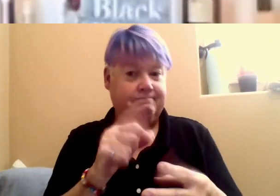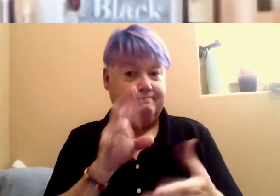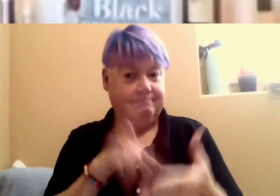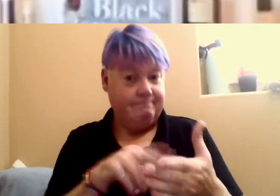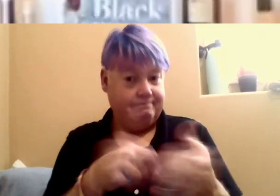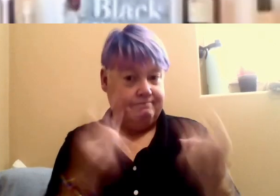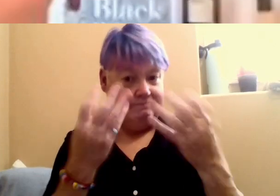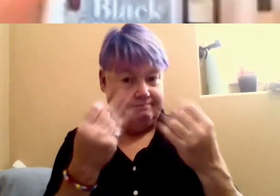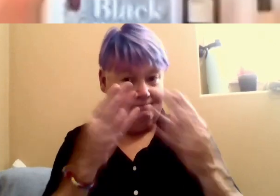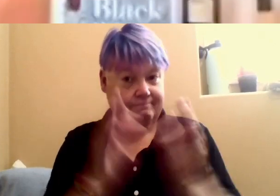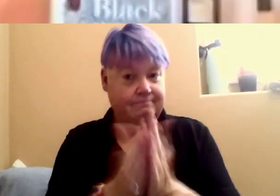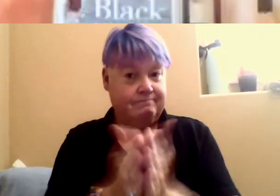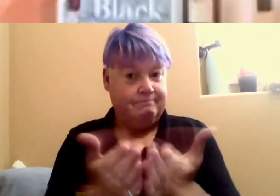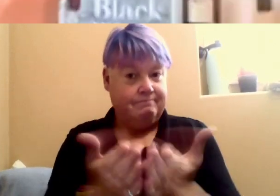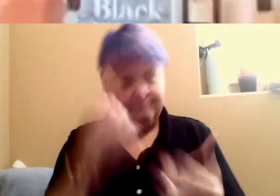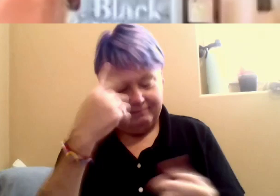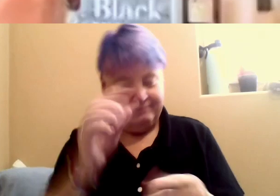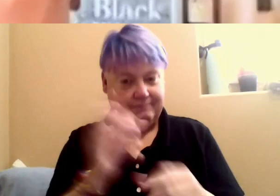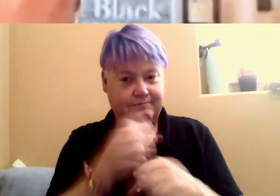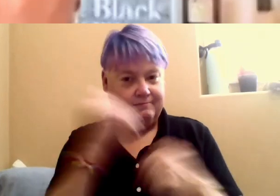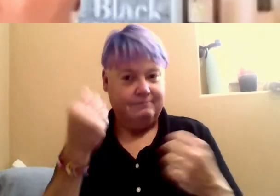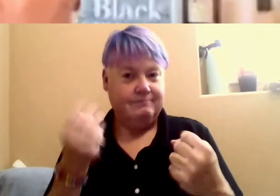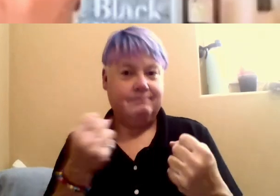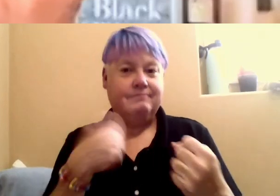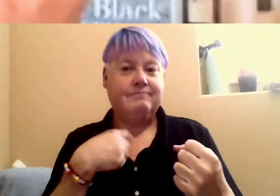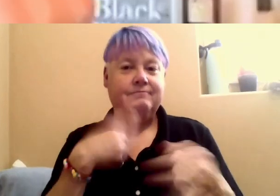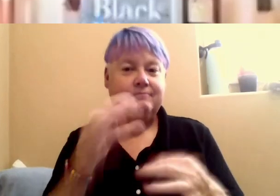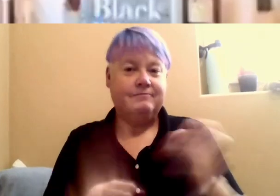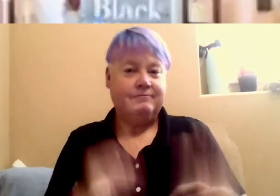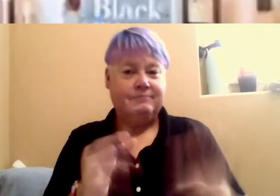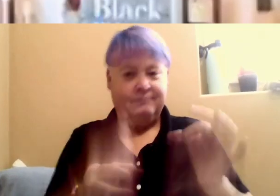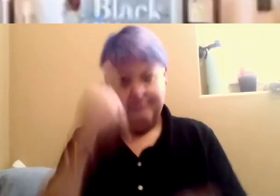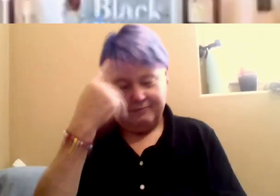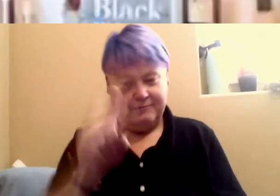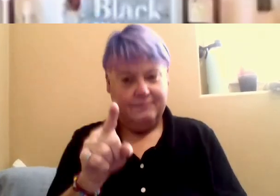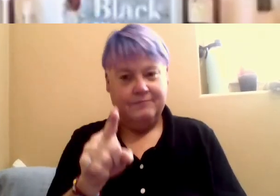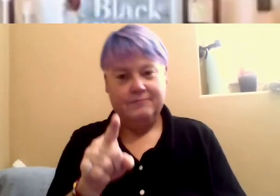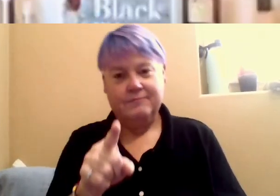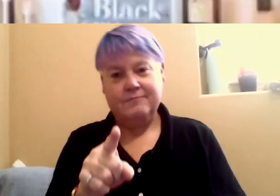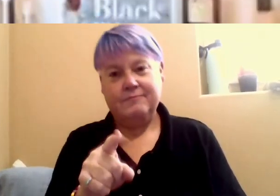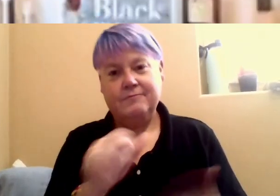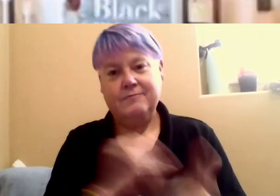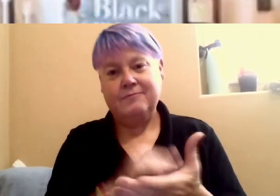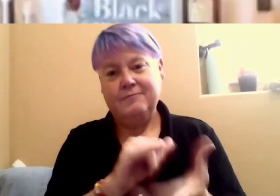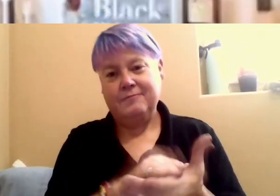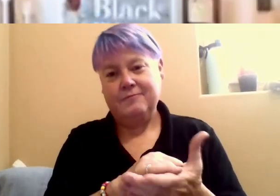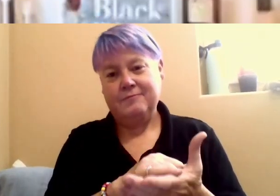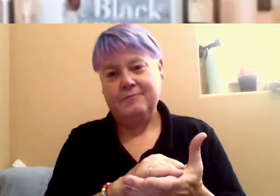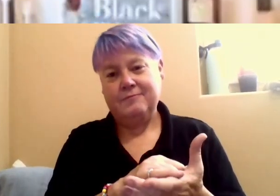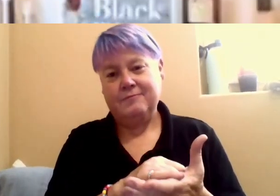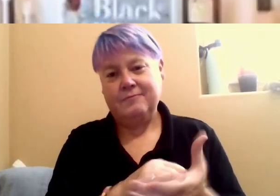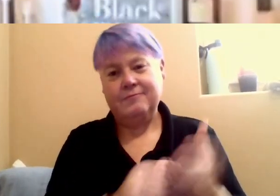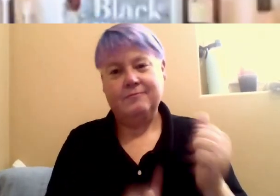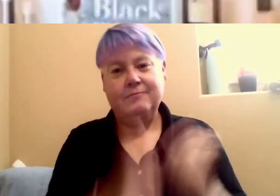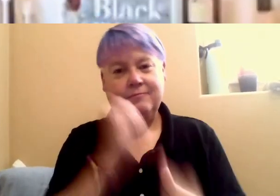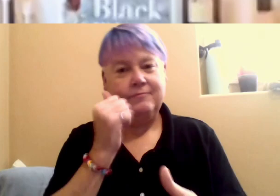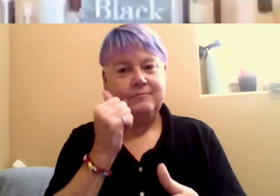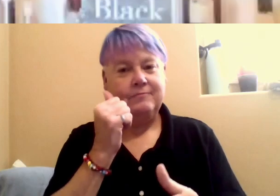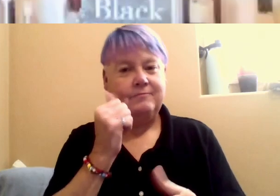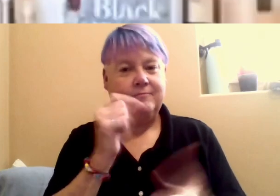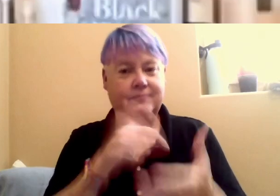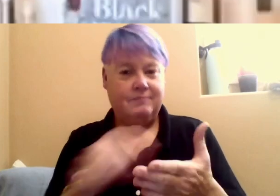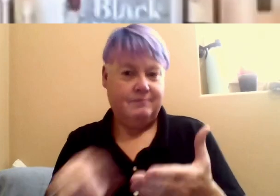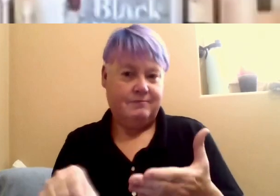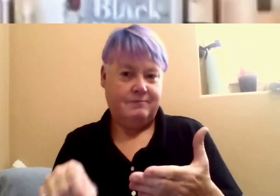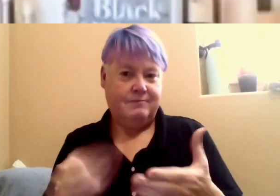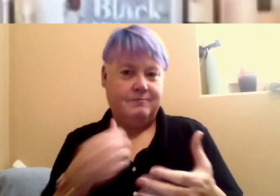for an award that I'm on a jury for this year, so that was fun because it was with writers I really admire and respect. I can't mention their